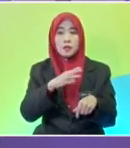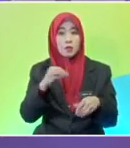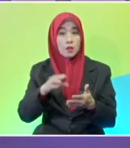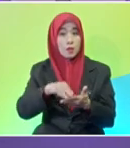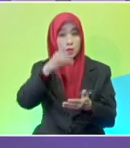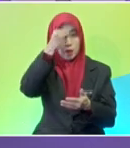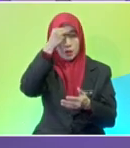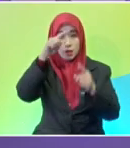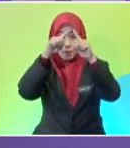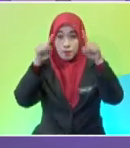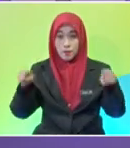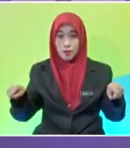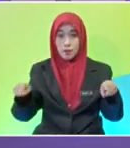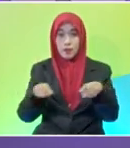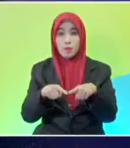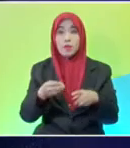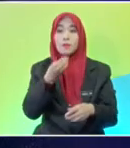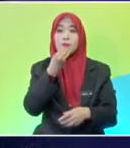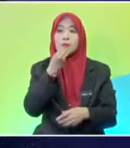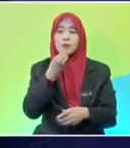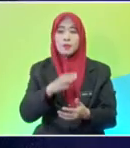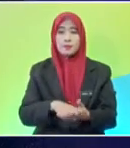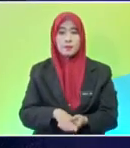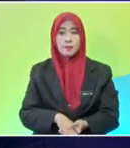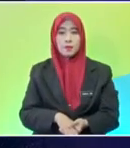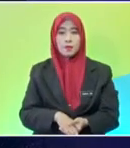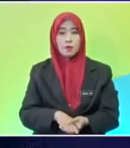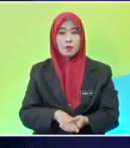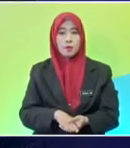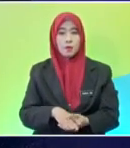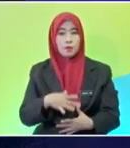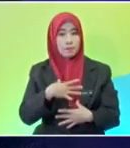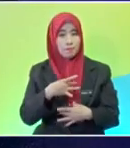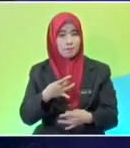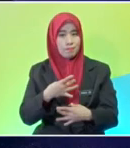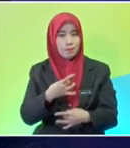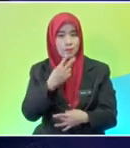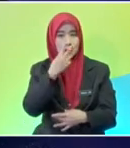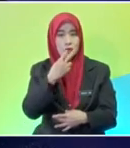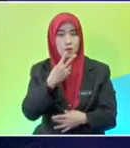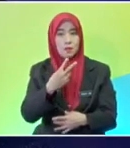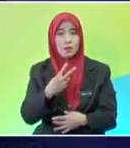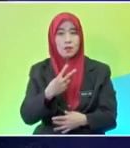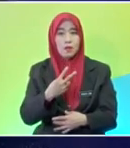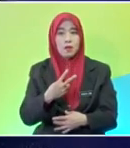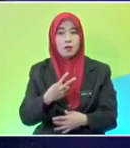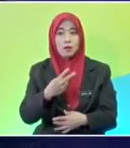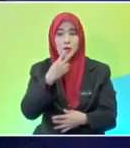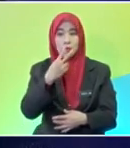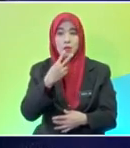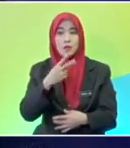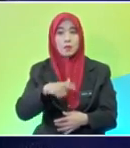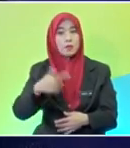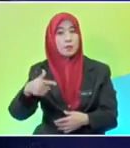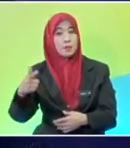about pyramid, food pyramid. Oh, food pyramid. Yes. Interesting. Okay. Yes. And then let us talk about variety of food.